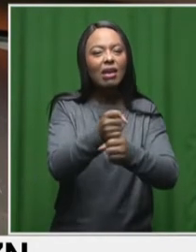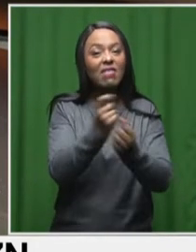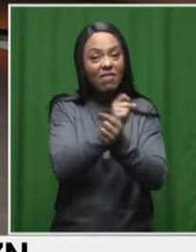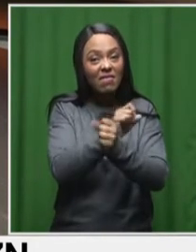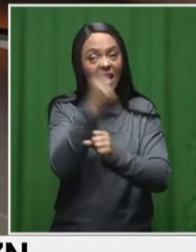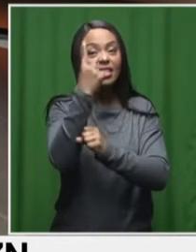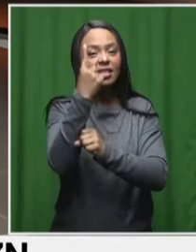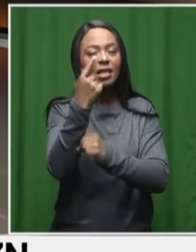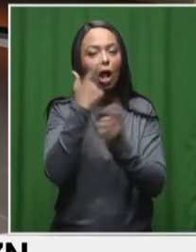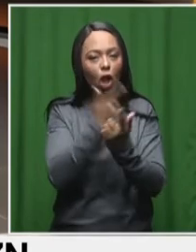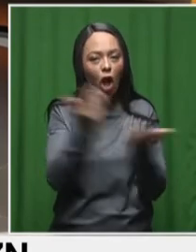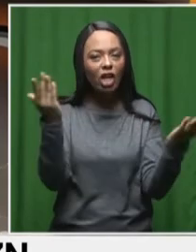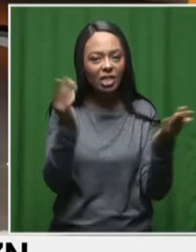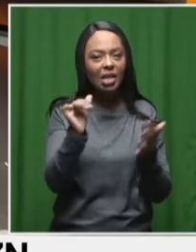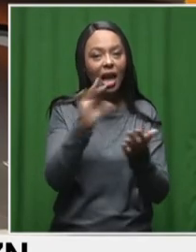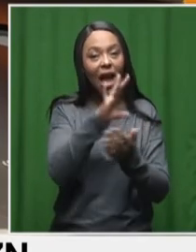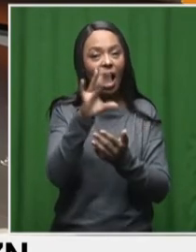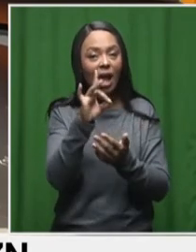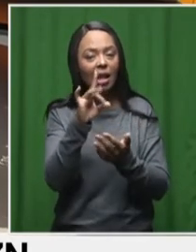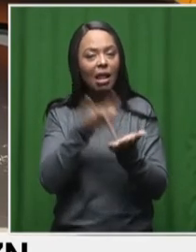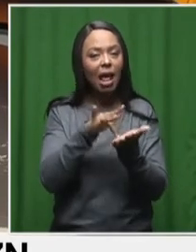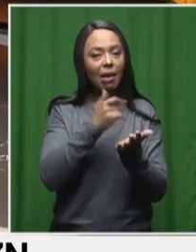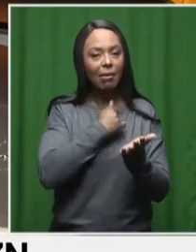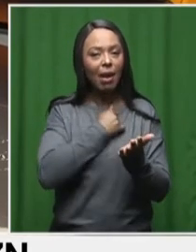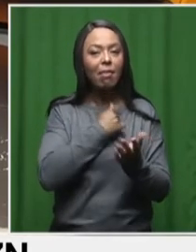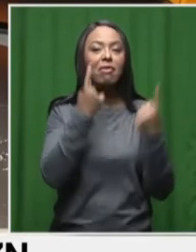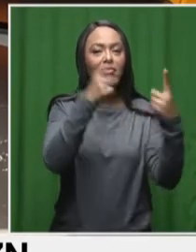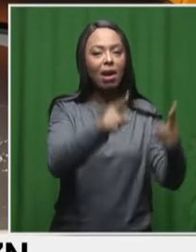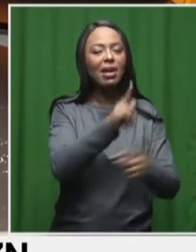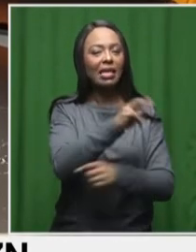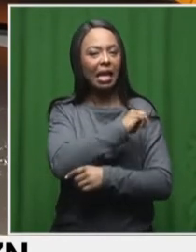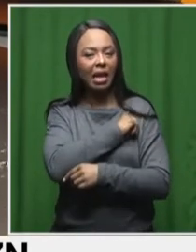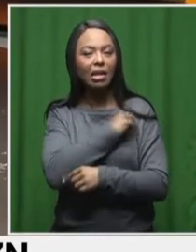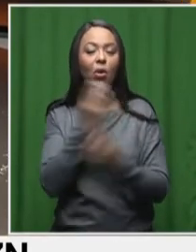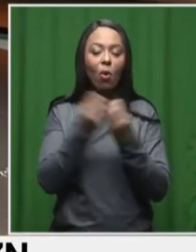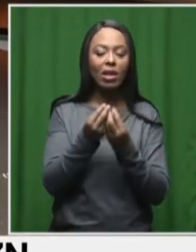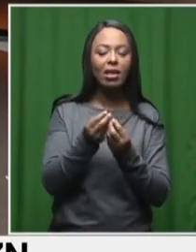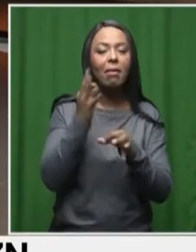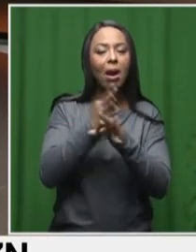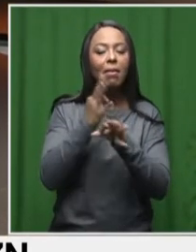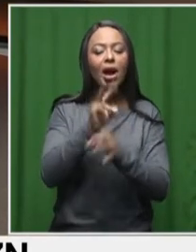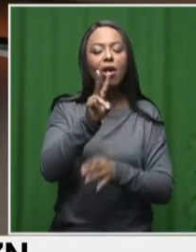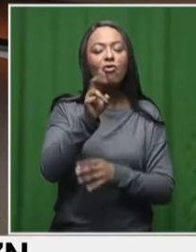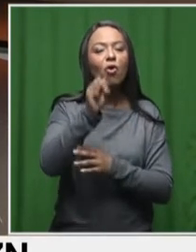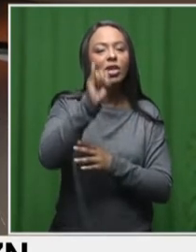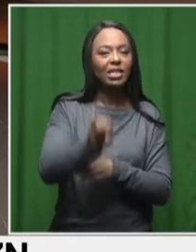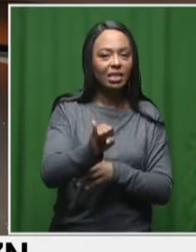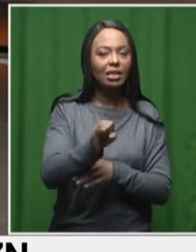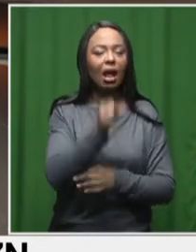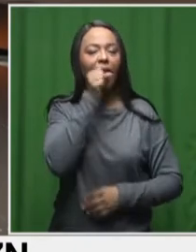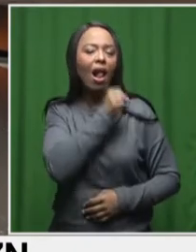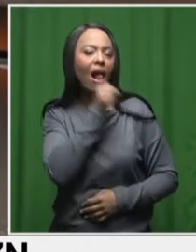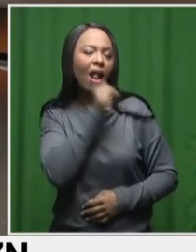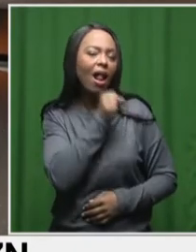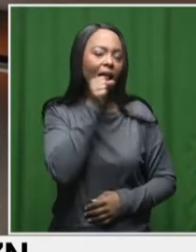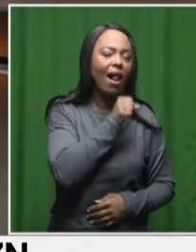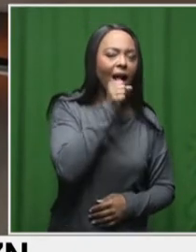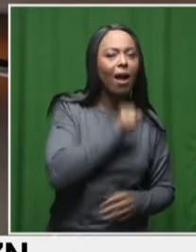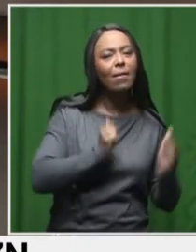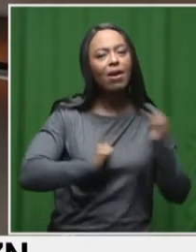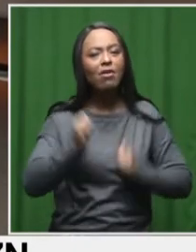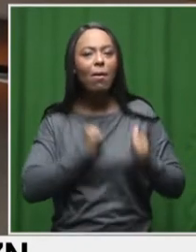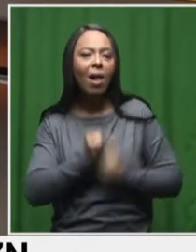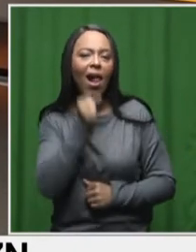went to KZN to go and perform with Ndatevu Matlasela at the Bed Center. Yeah. And I sang the song